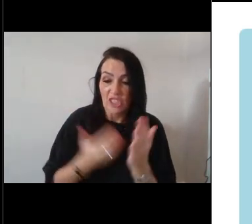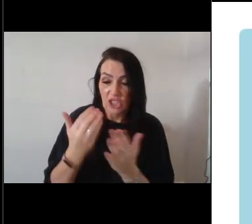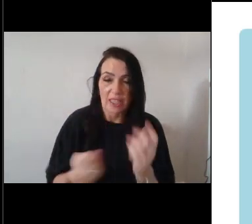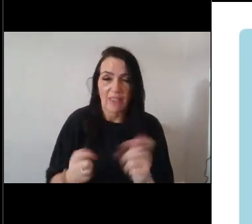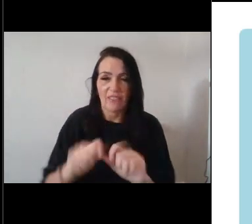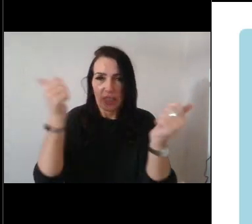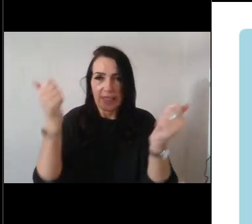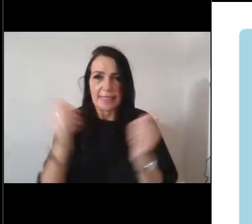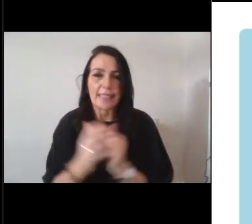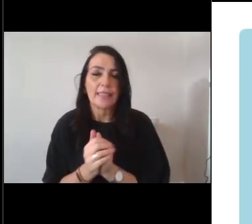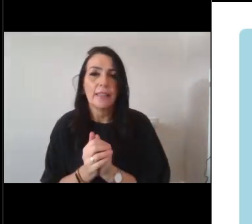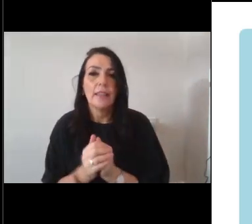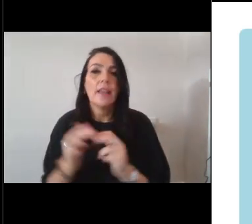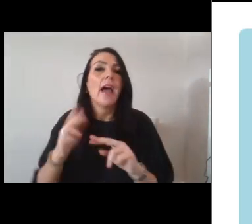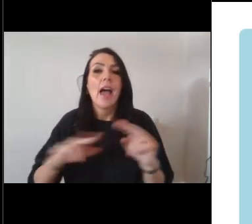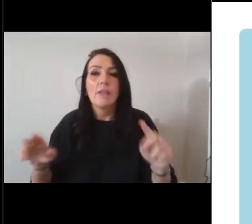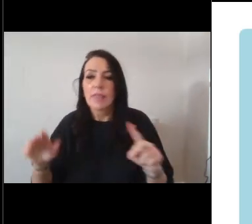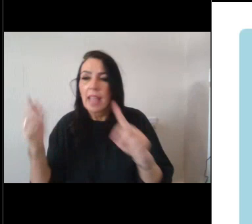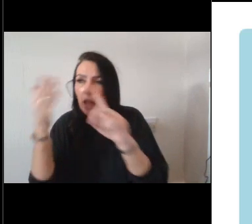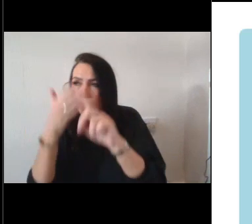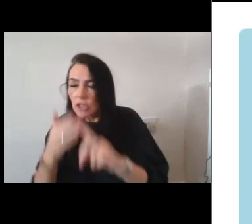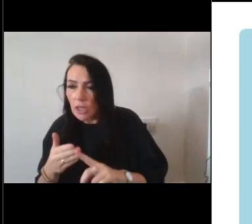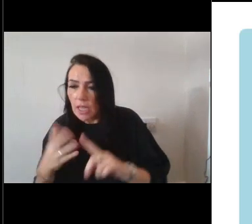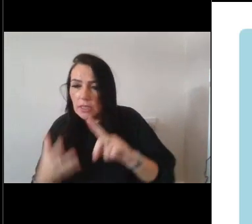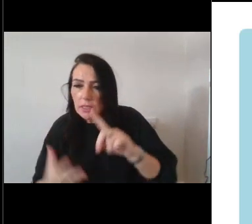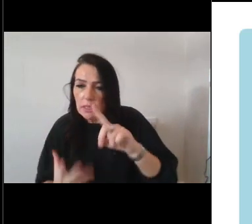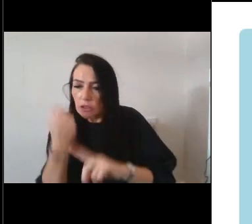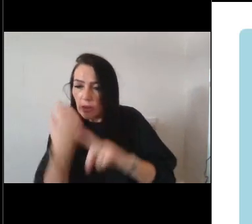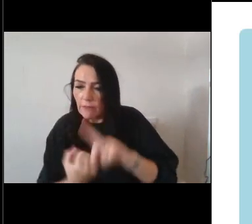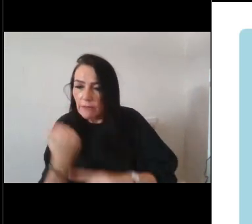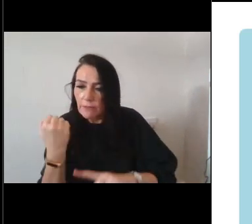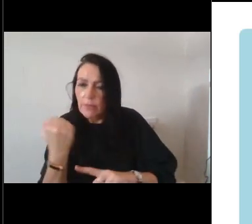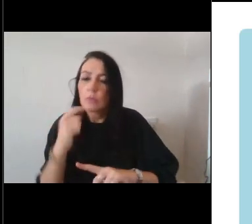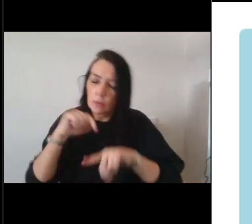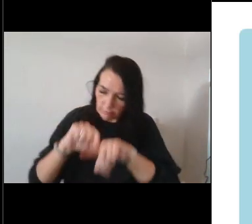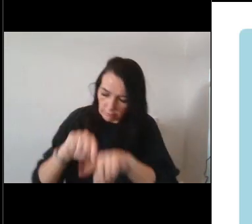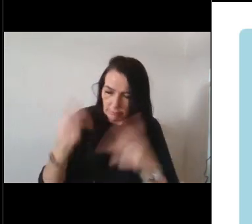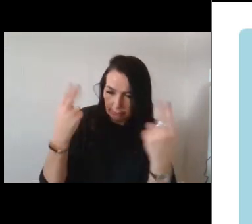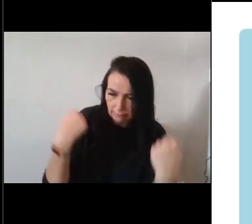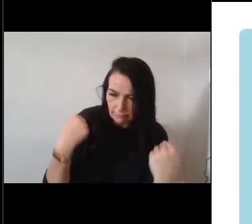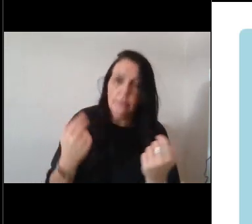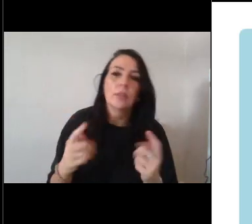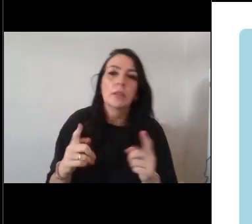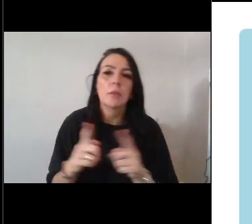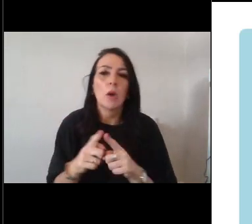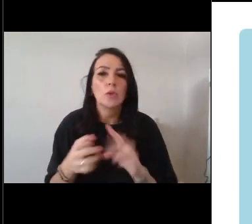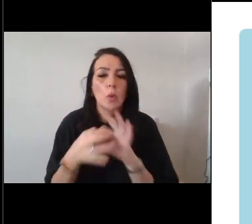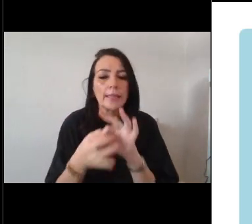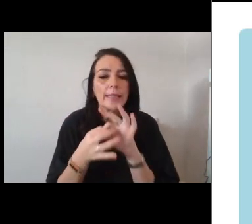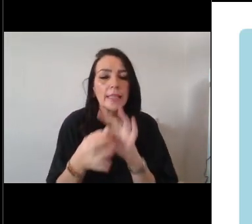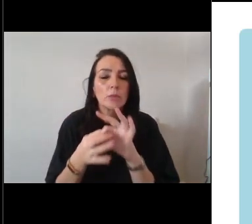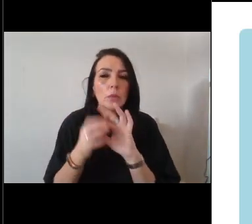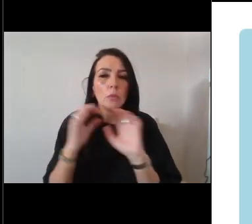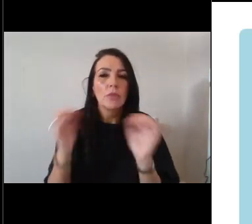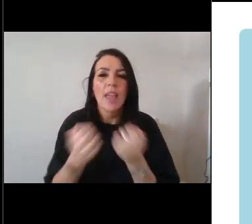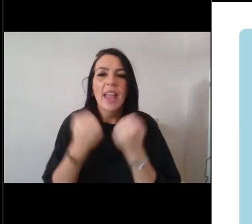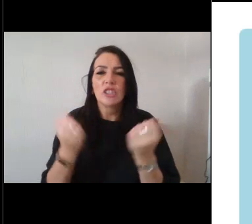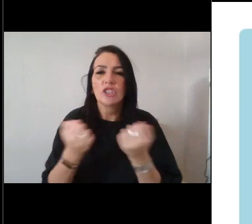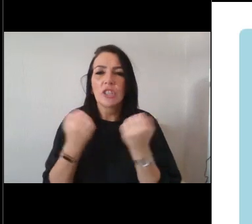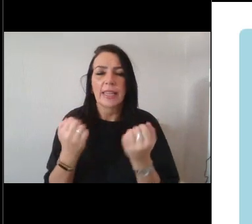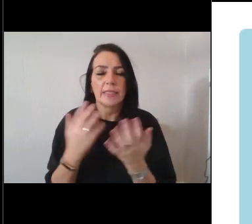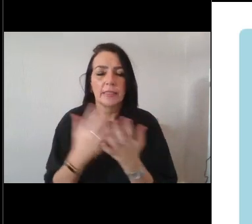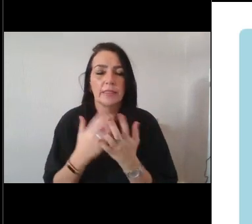they had a culture of complying with targets, but also strong board level engagement with energy and very keen